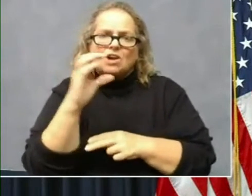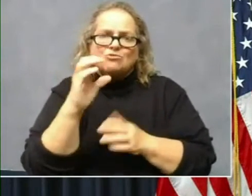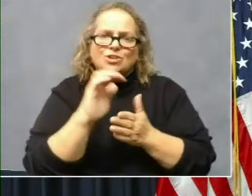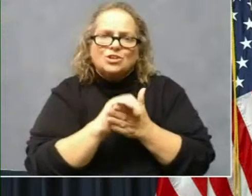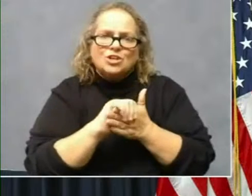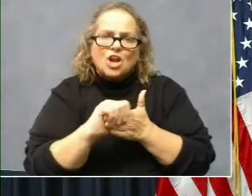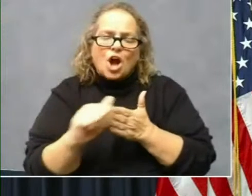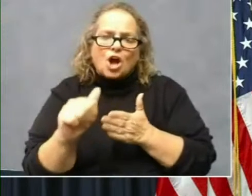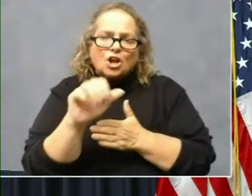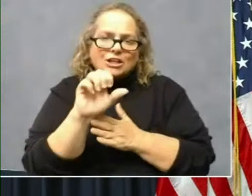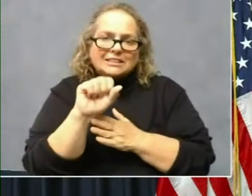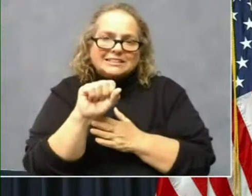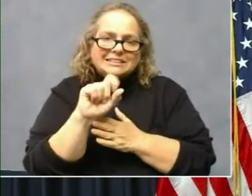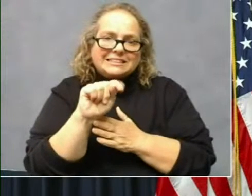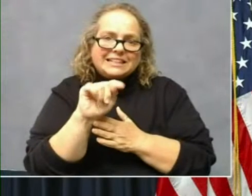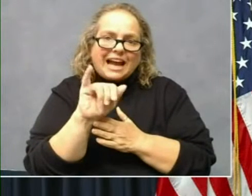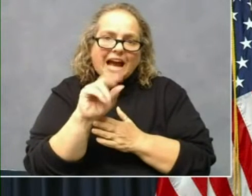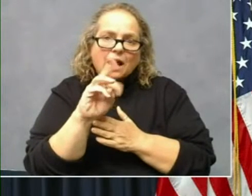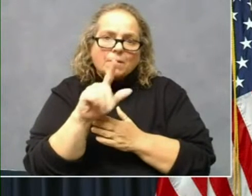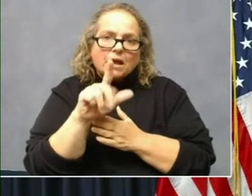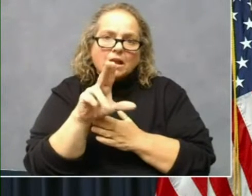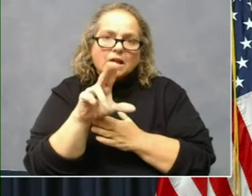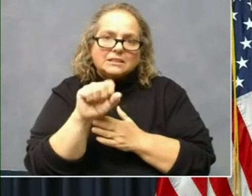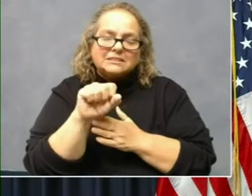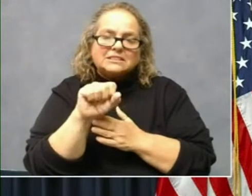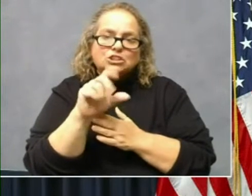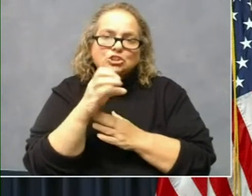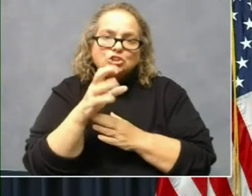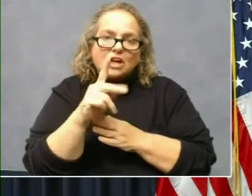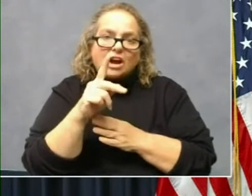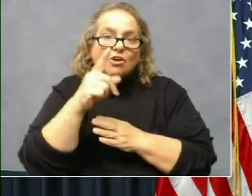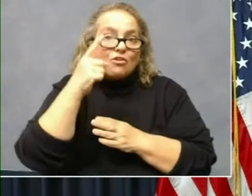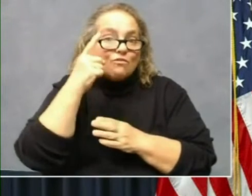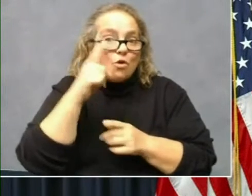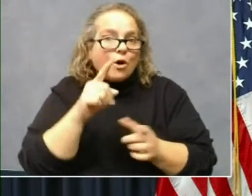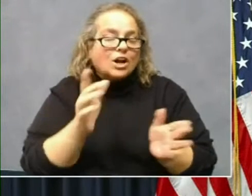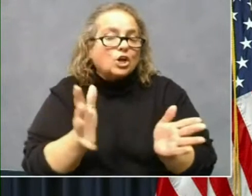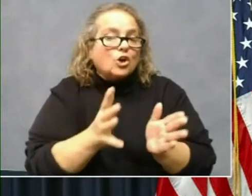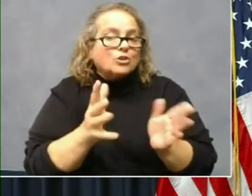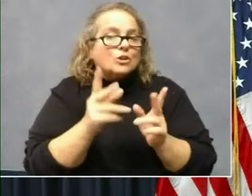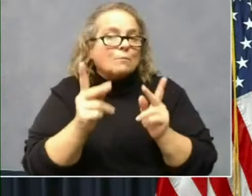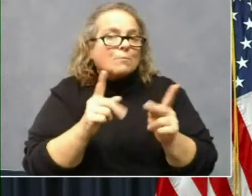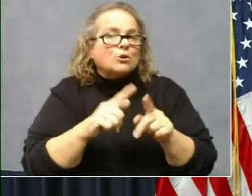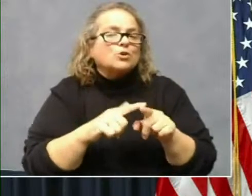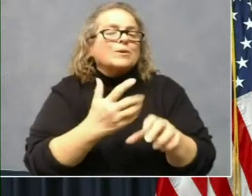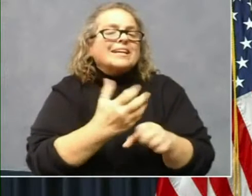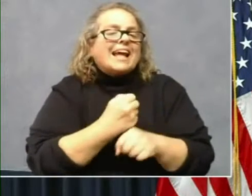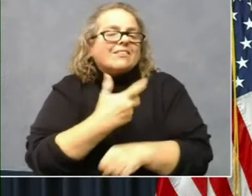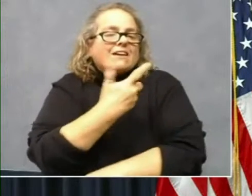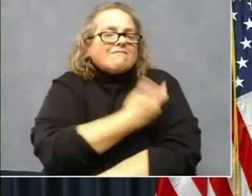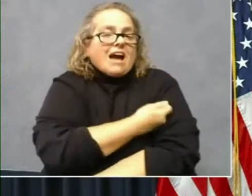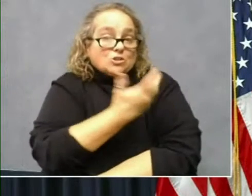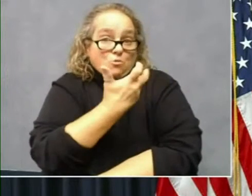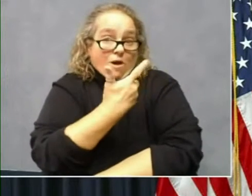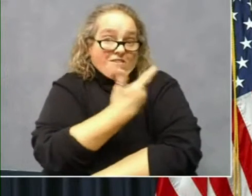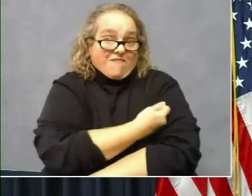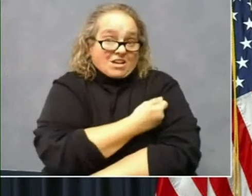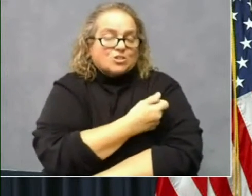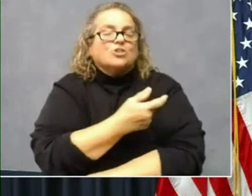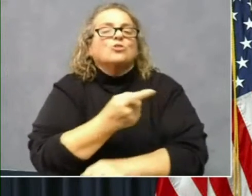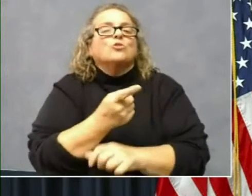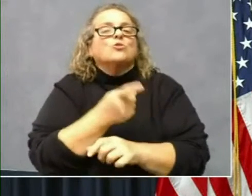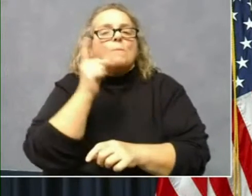incentive for Americans to get the COVID-19 vaccine. What are your thoughts on any kind of incentive plan like that?